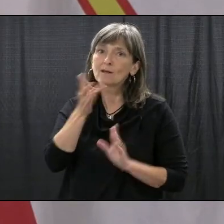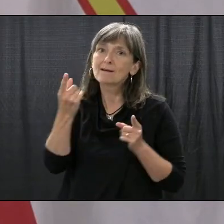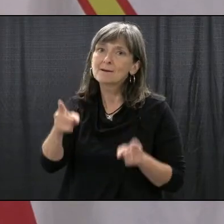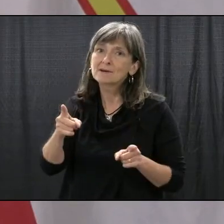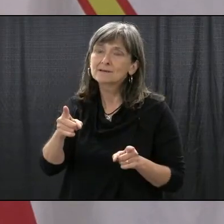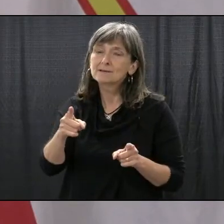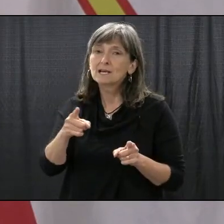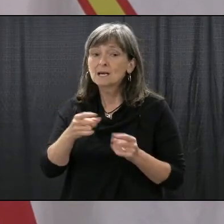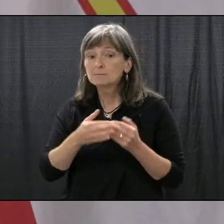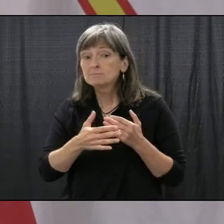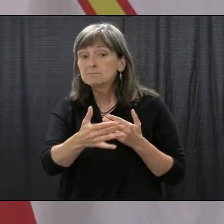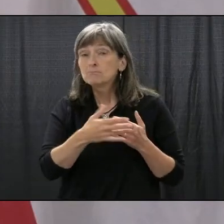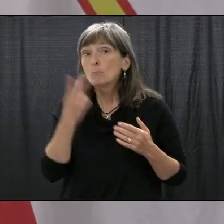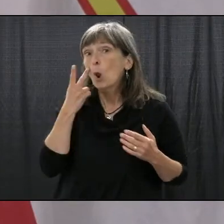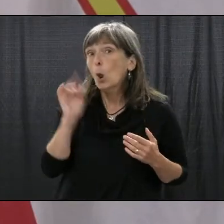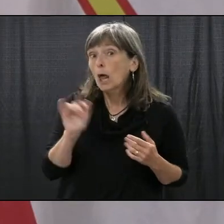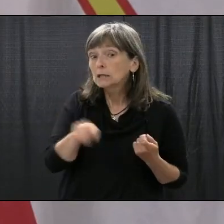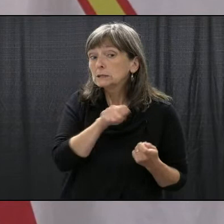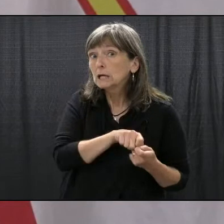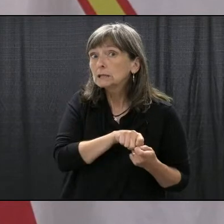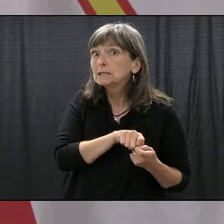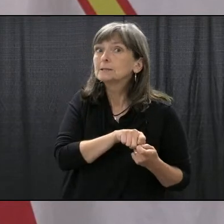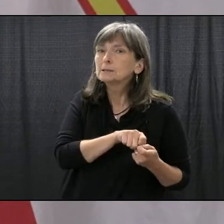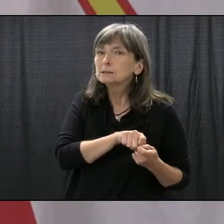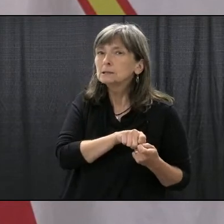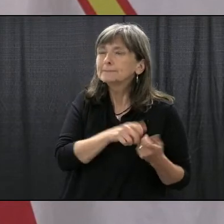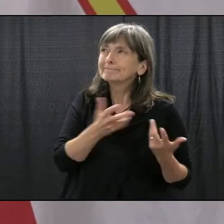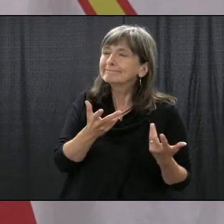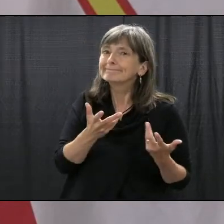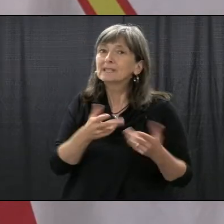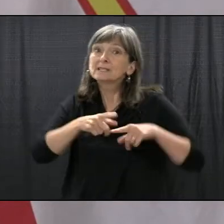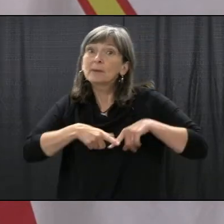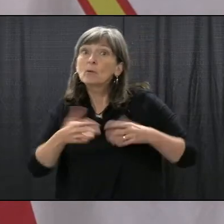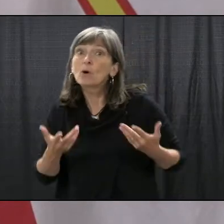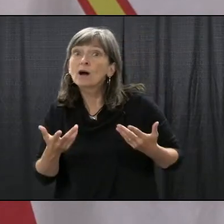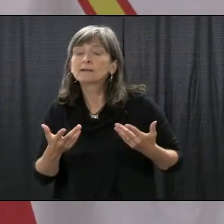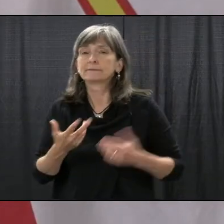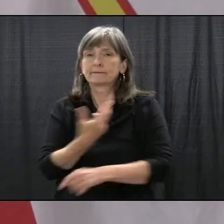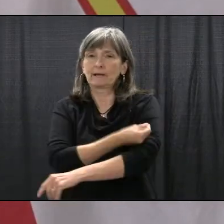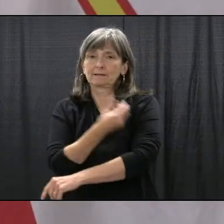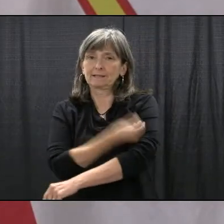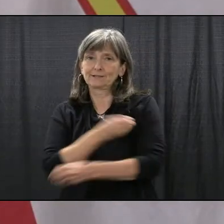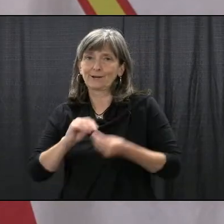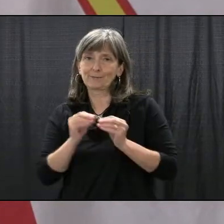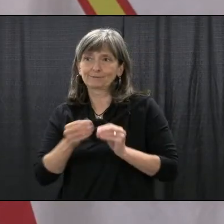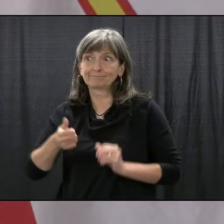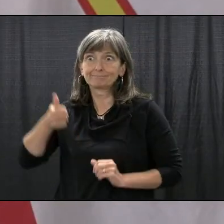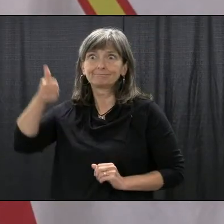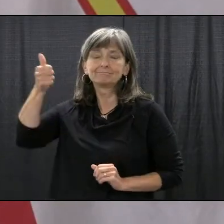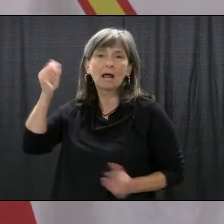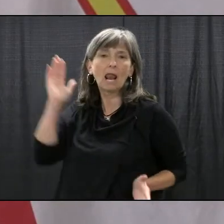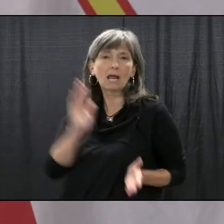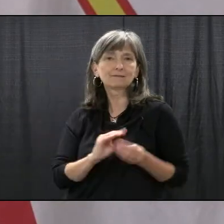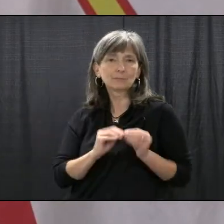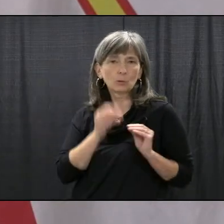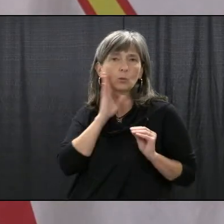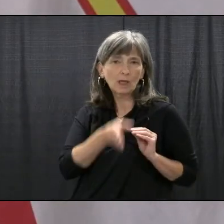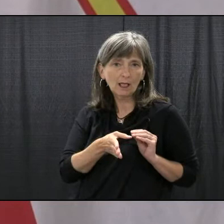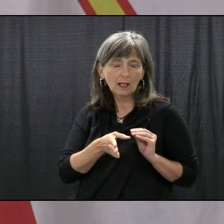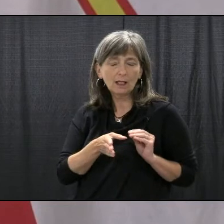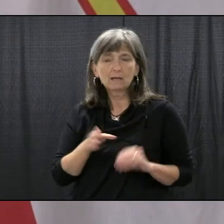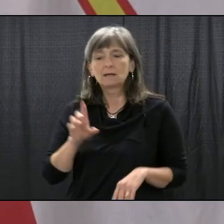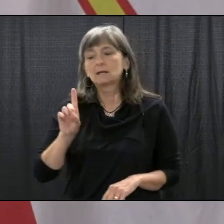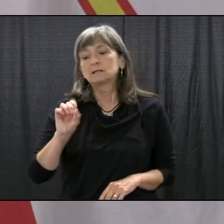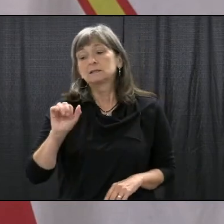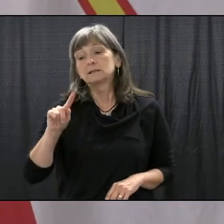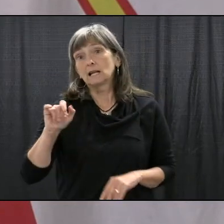weeks and months ahead depends largely on vaccination rates. The Delta variant is certainly a force in the